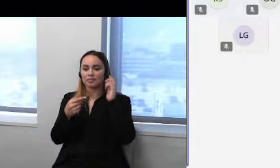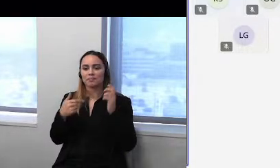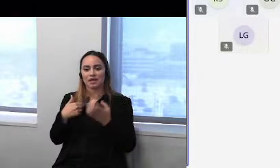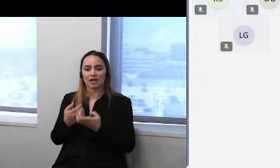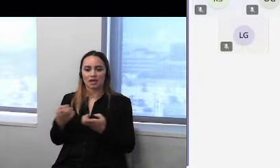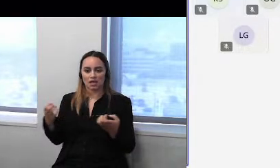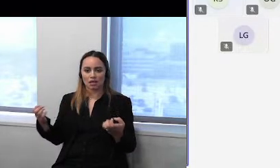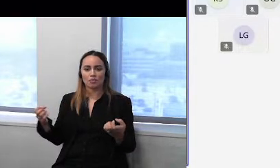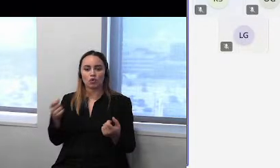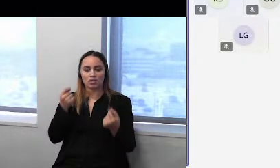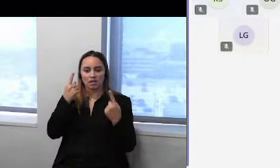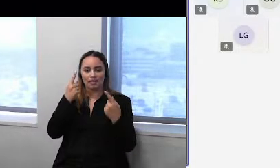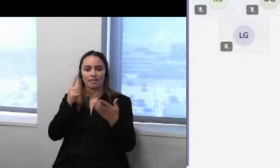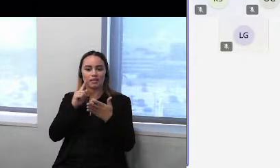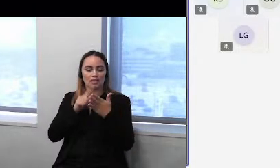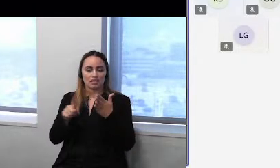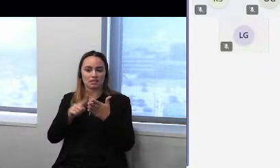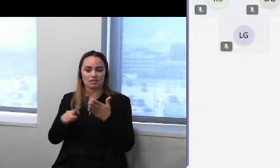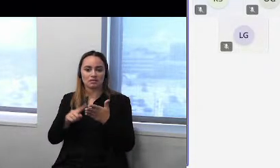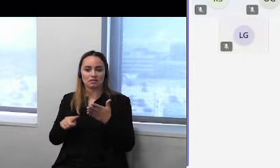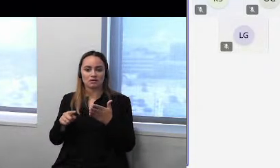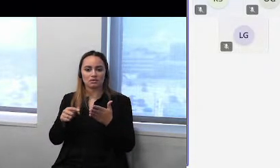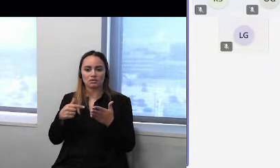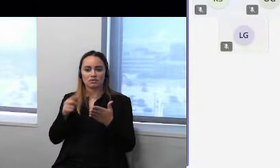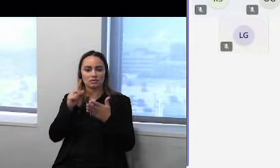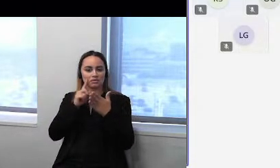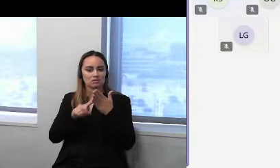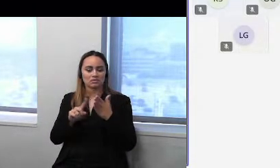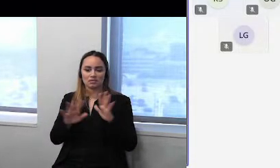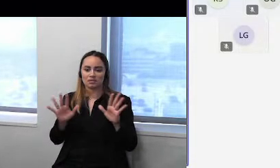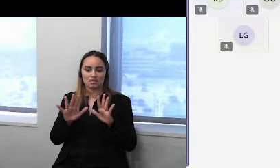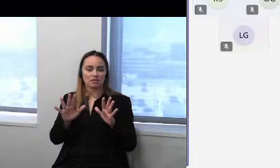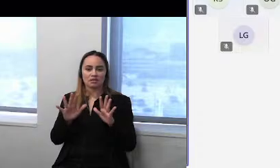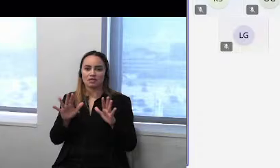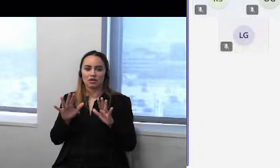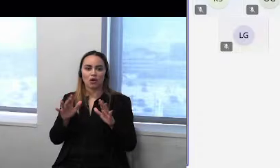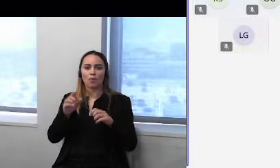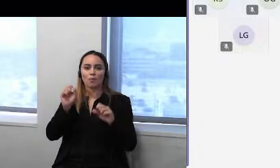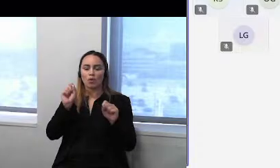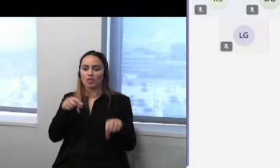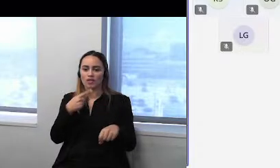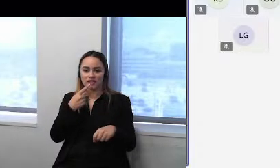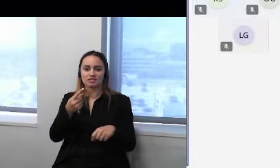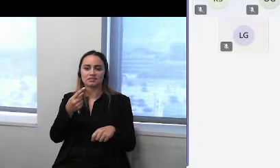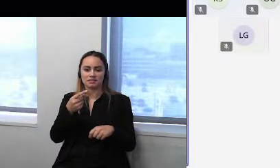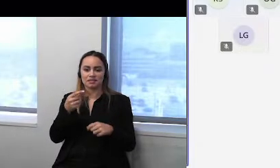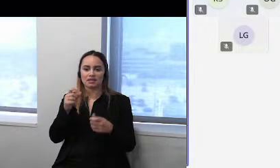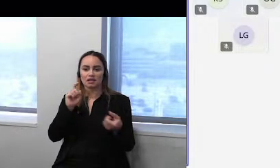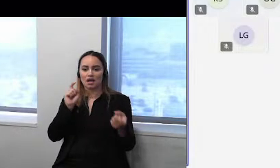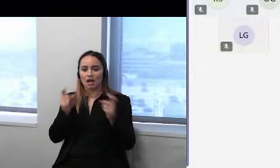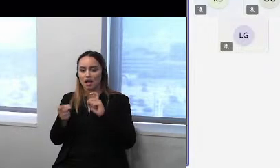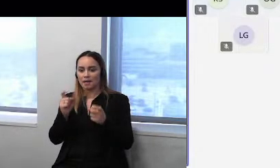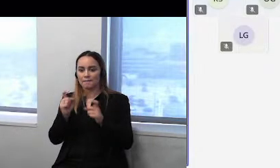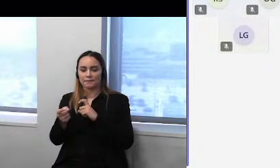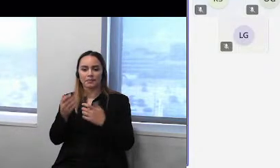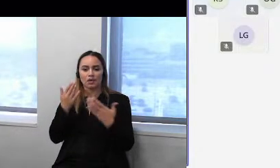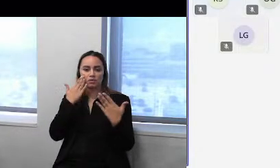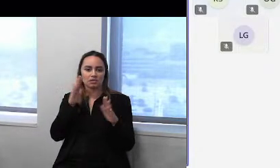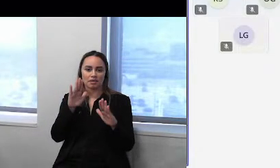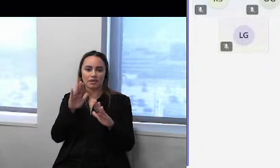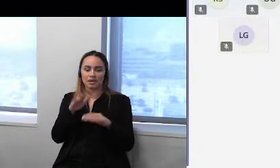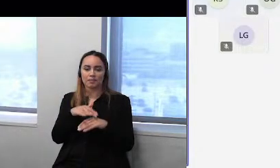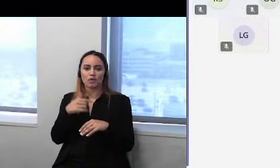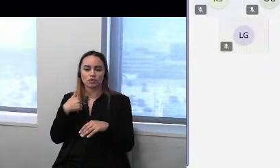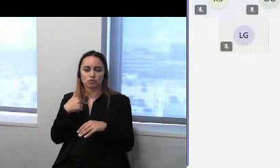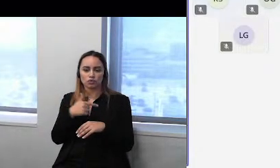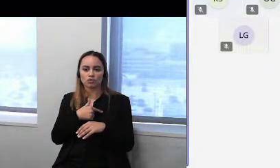have not reviewed them, nor I can attest to whether or not there've been modifications to it. But we understand them, we apply them, and according to what's